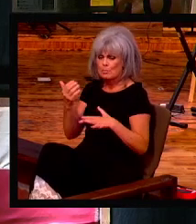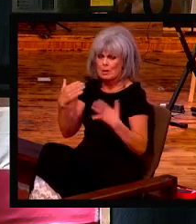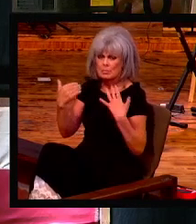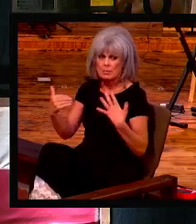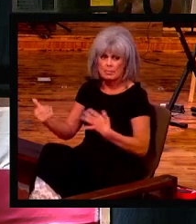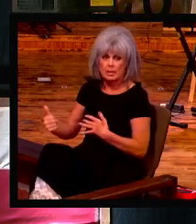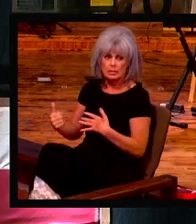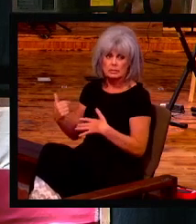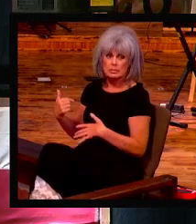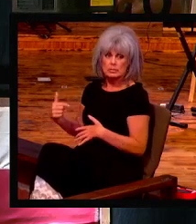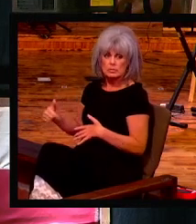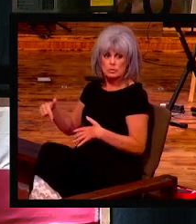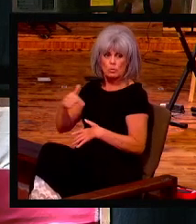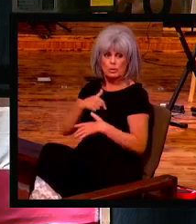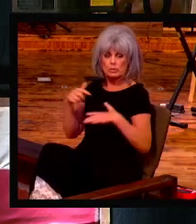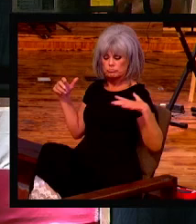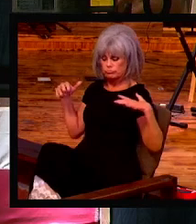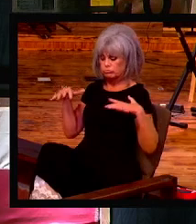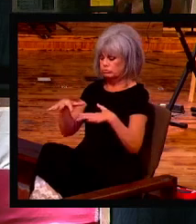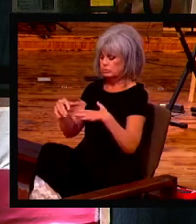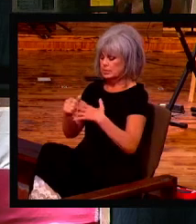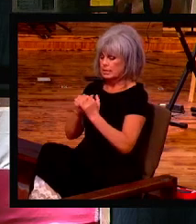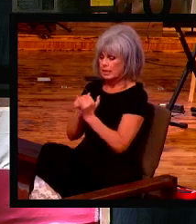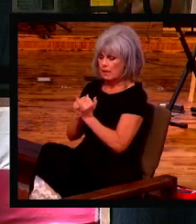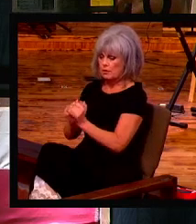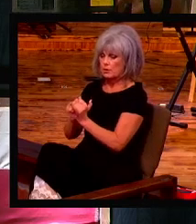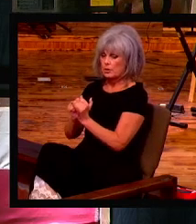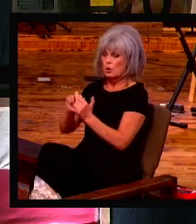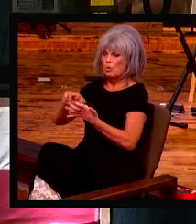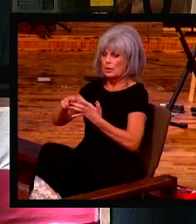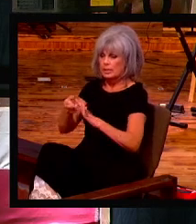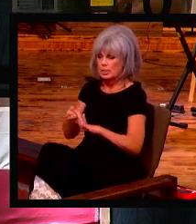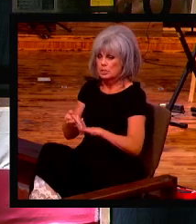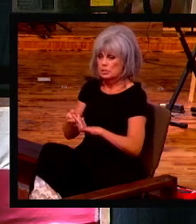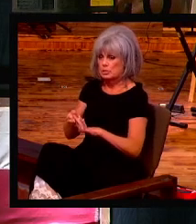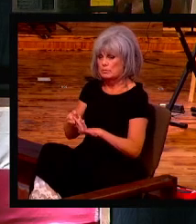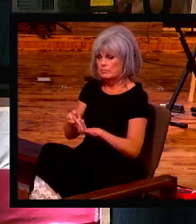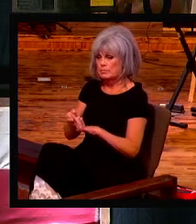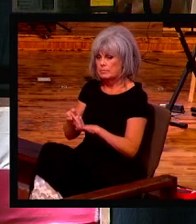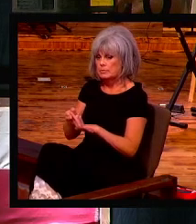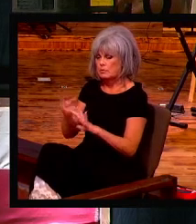all coming together and we're in relationship because we're fighting against that thing.